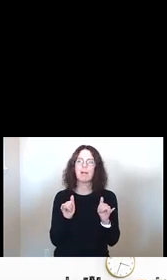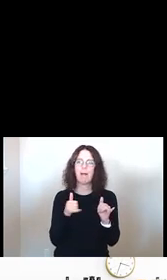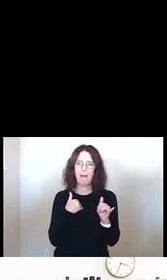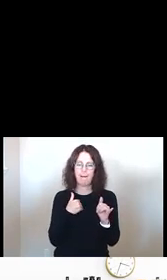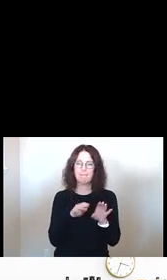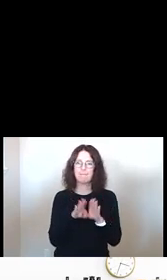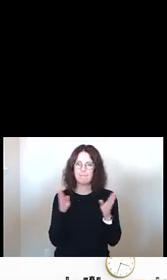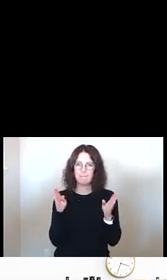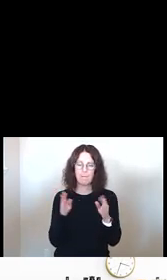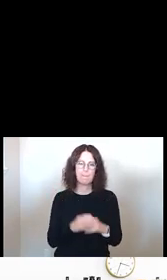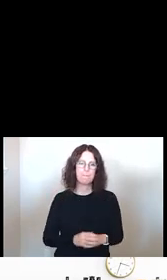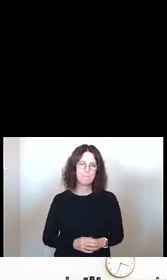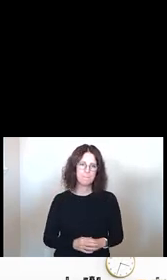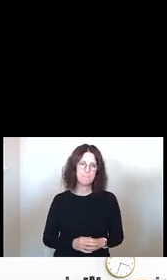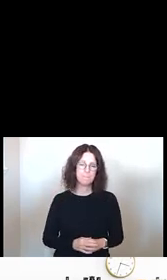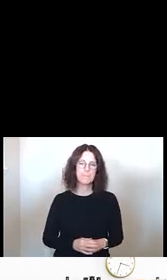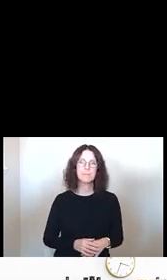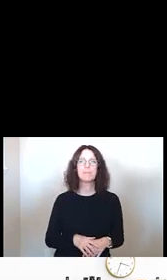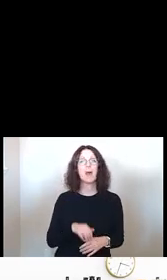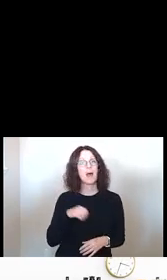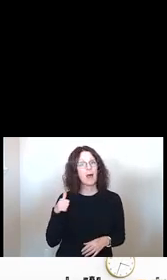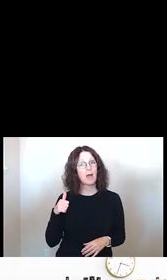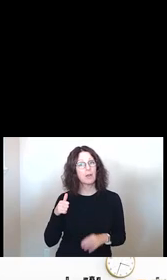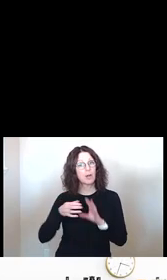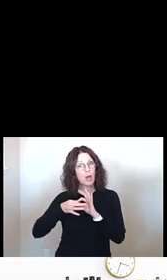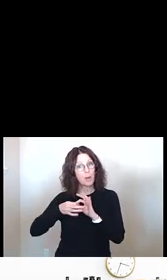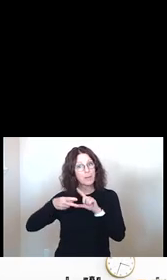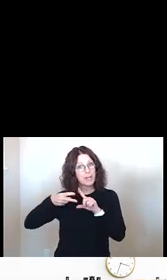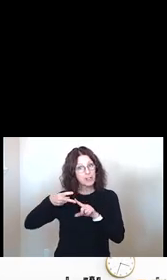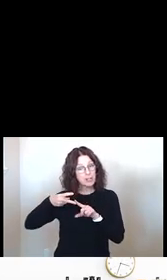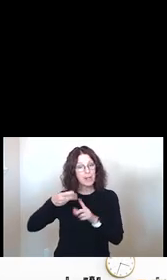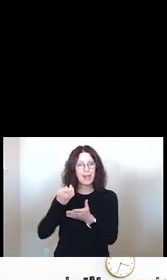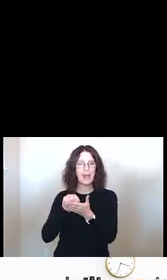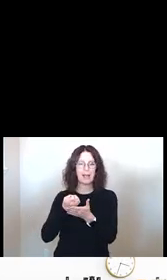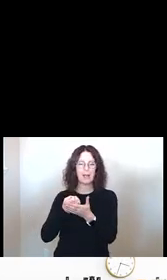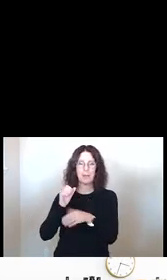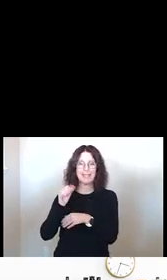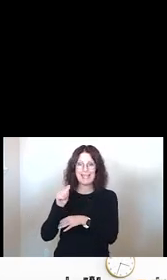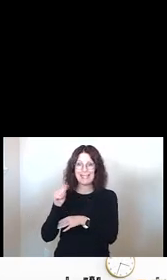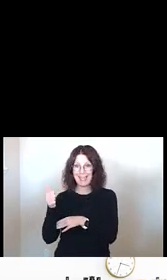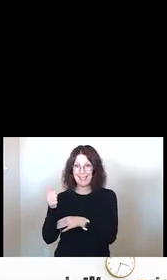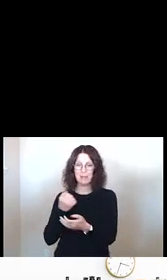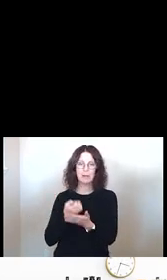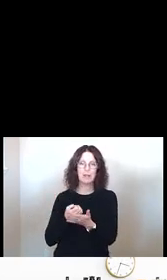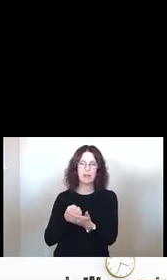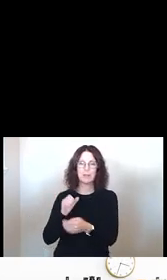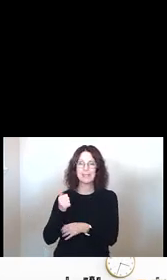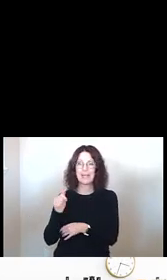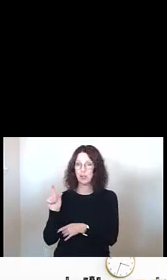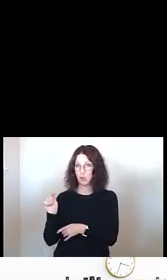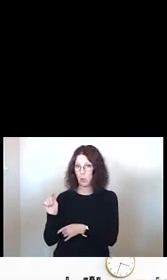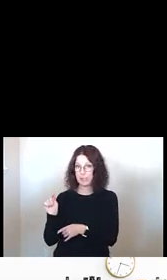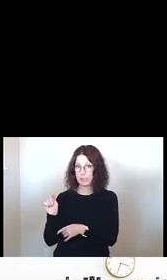combination of courses. The other combination is economics 1010 and economics 1020. And